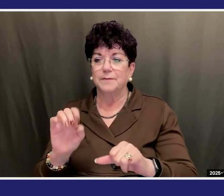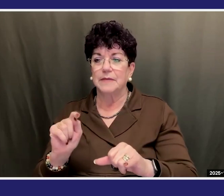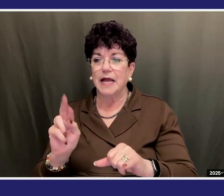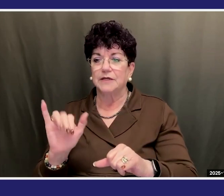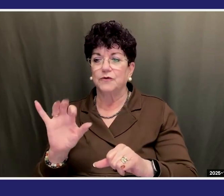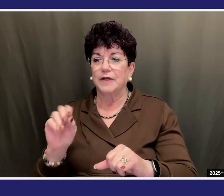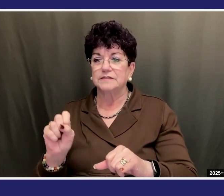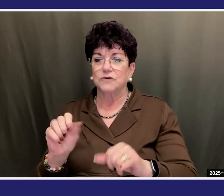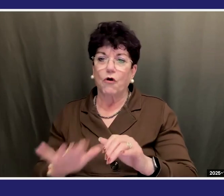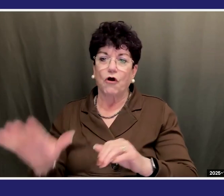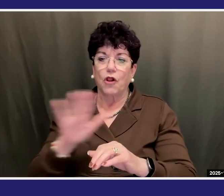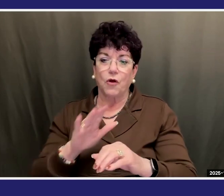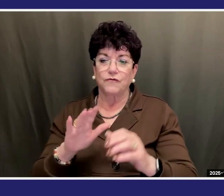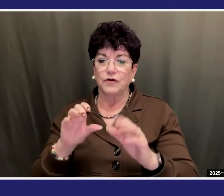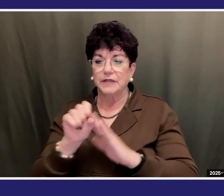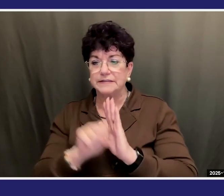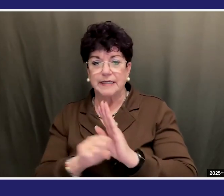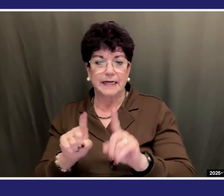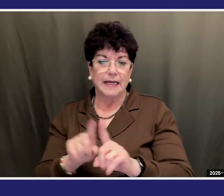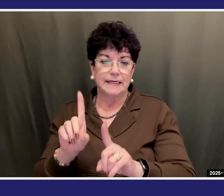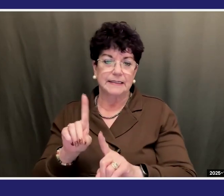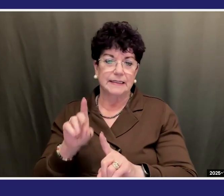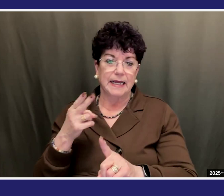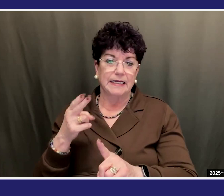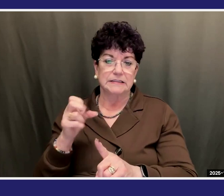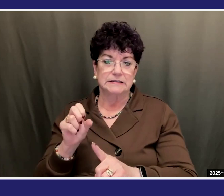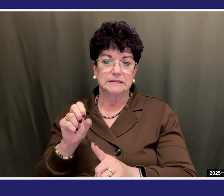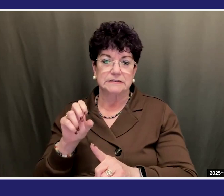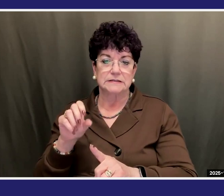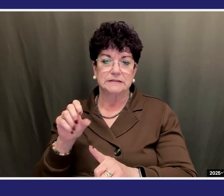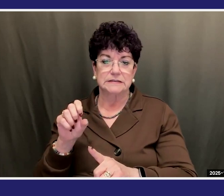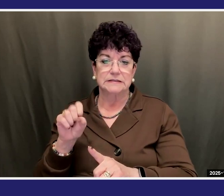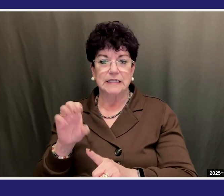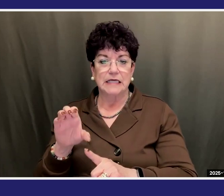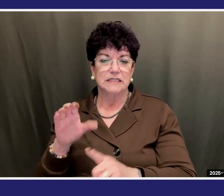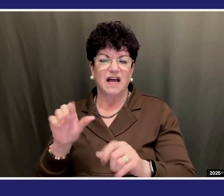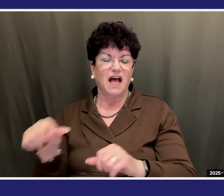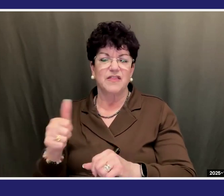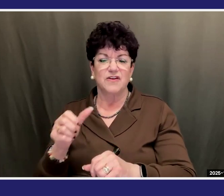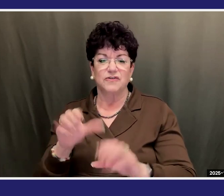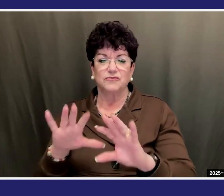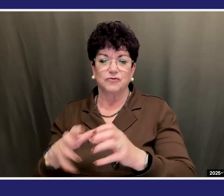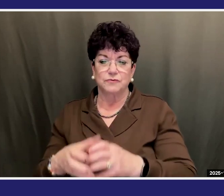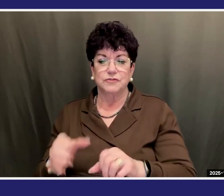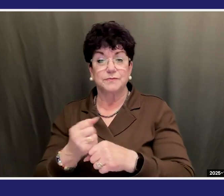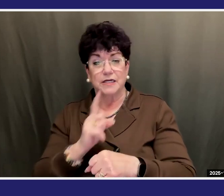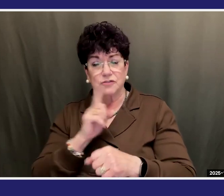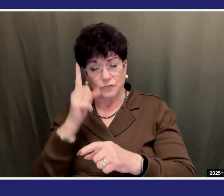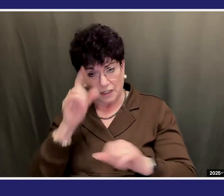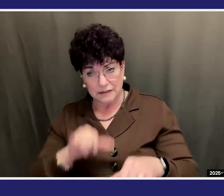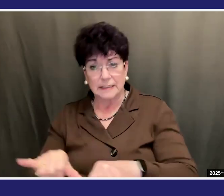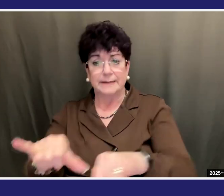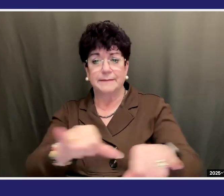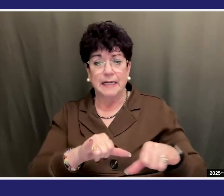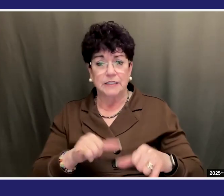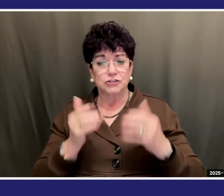with our sister agencies such as BHCS and other entities to make sure that we are all on the same page and moving forward